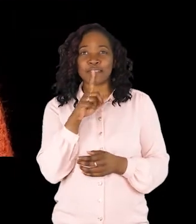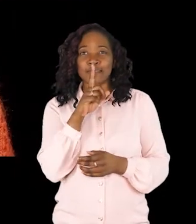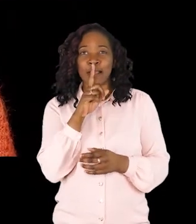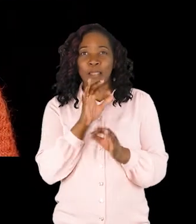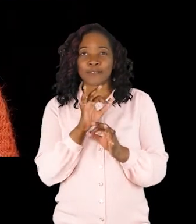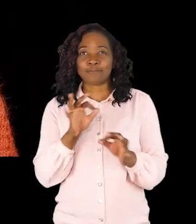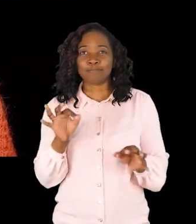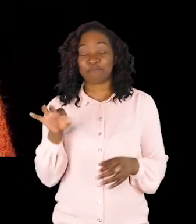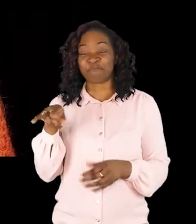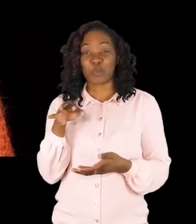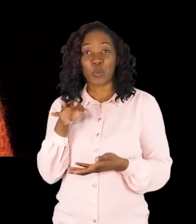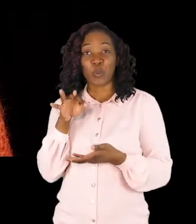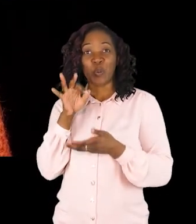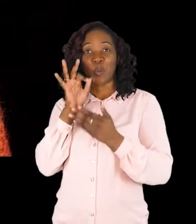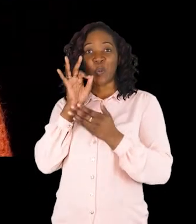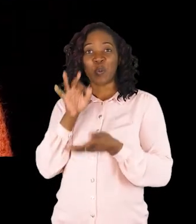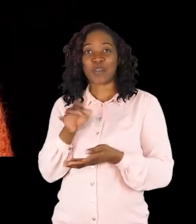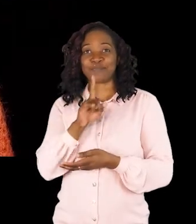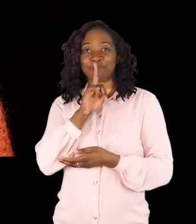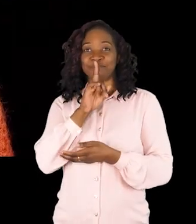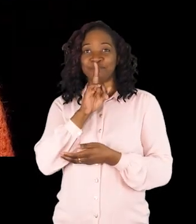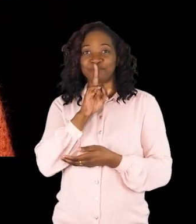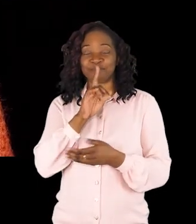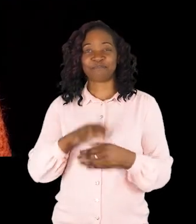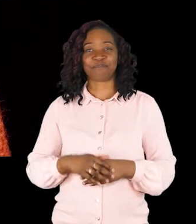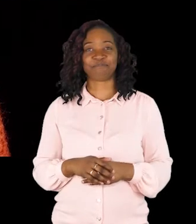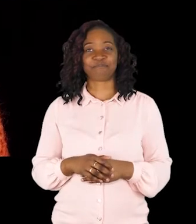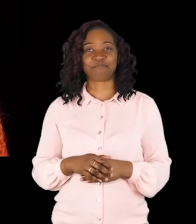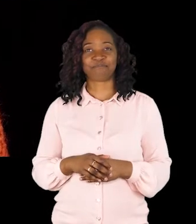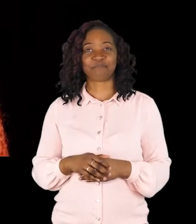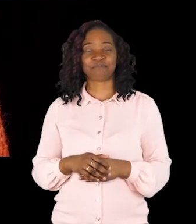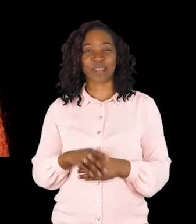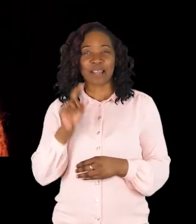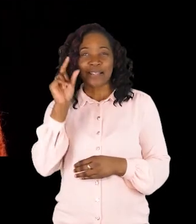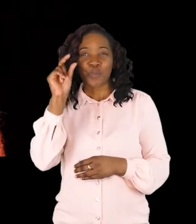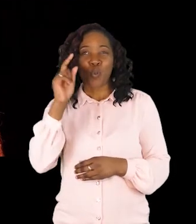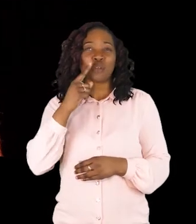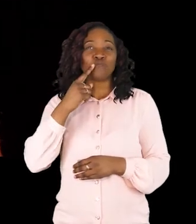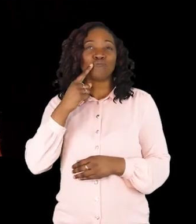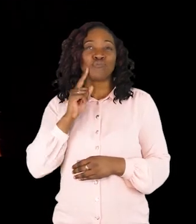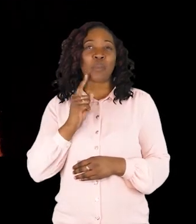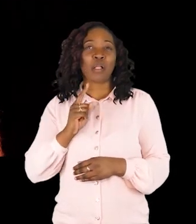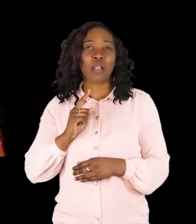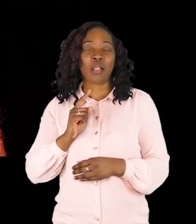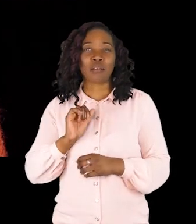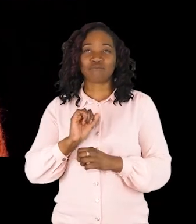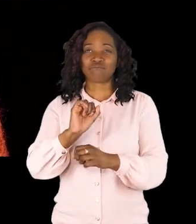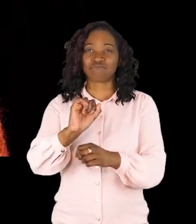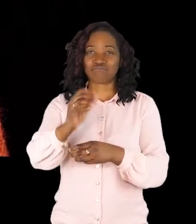Silence slurped at your cup. A tiny trick that gave you substance.